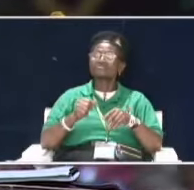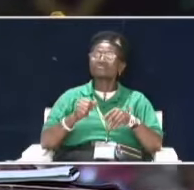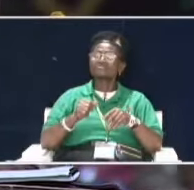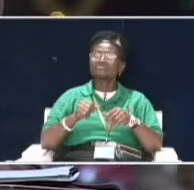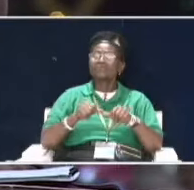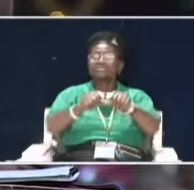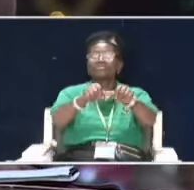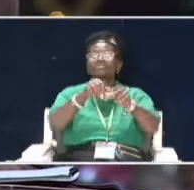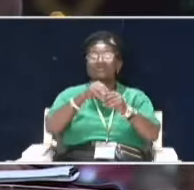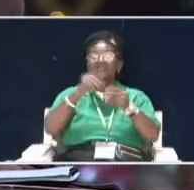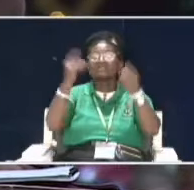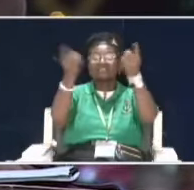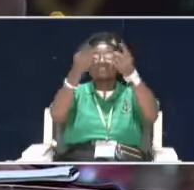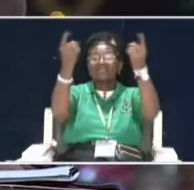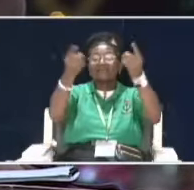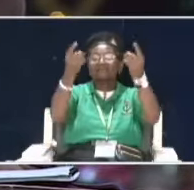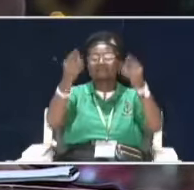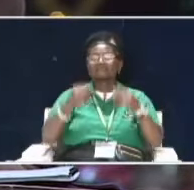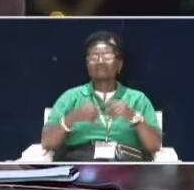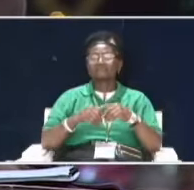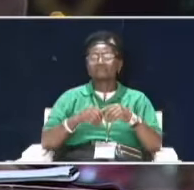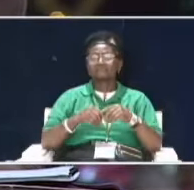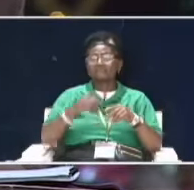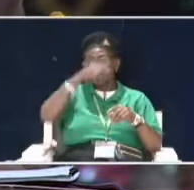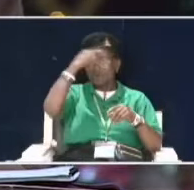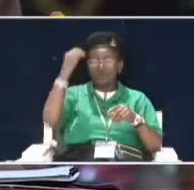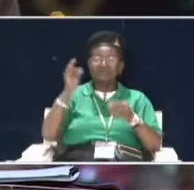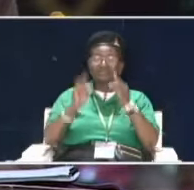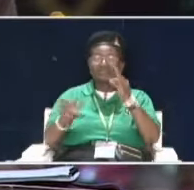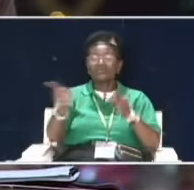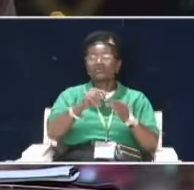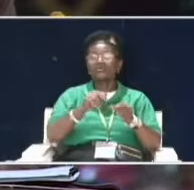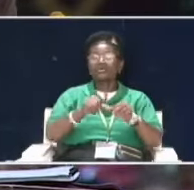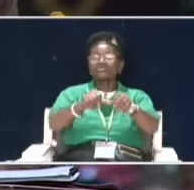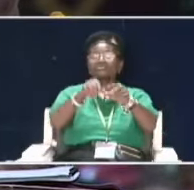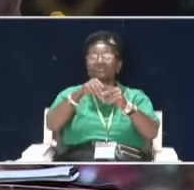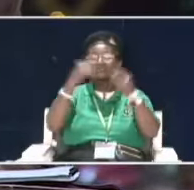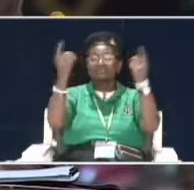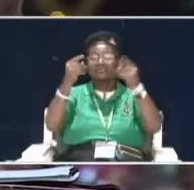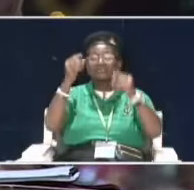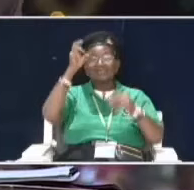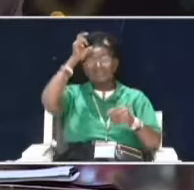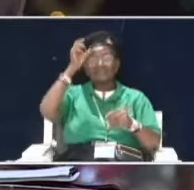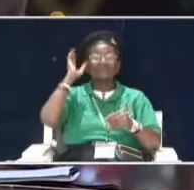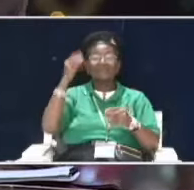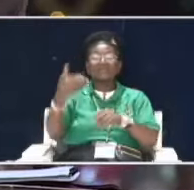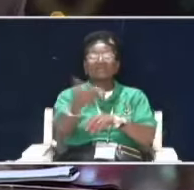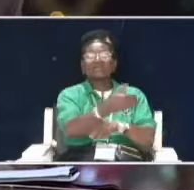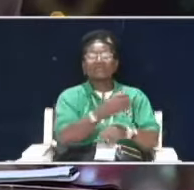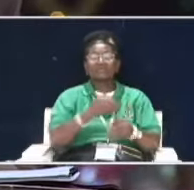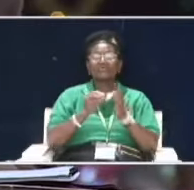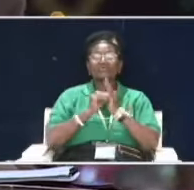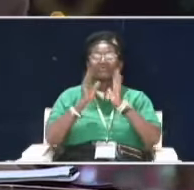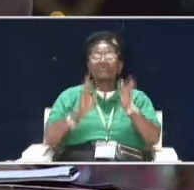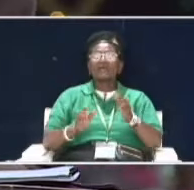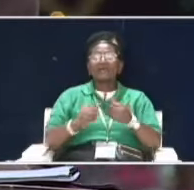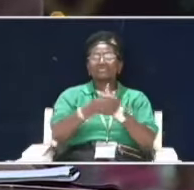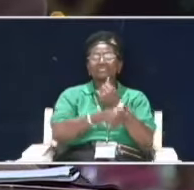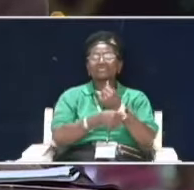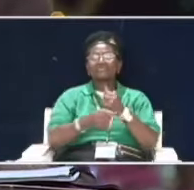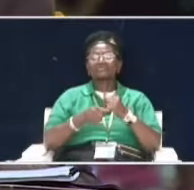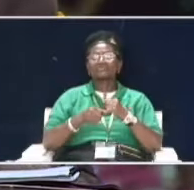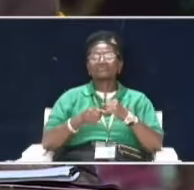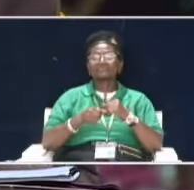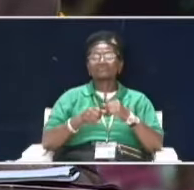continue in sin. Because if you continue in sin, the devil can claim ownership.